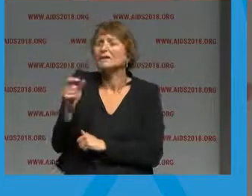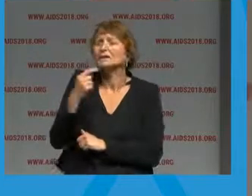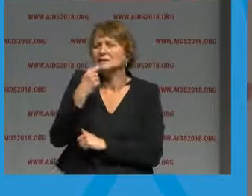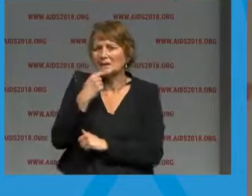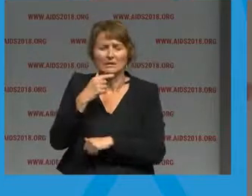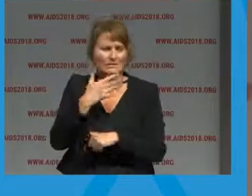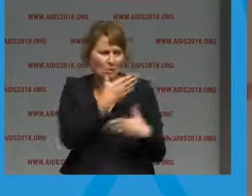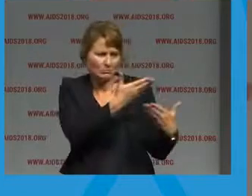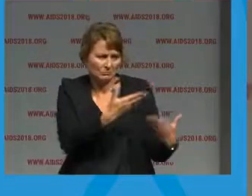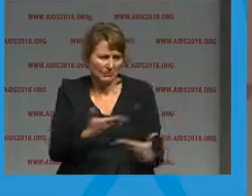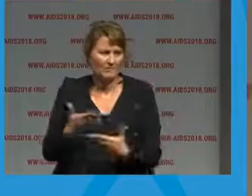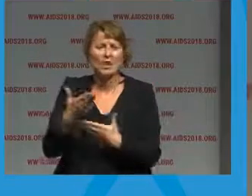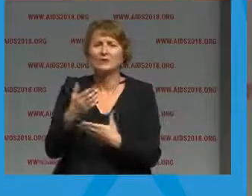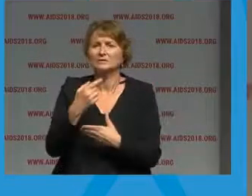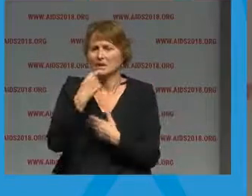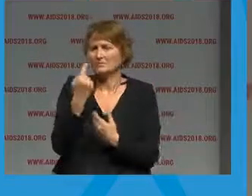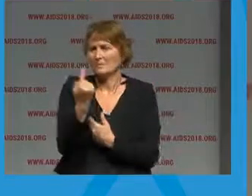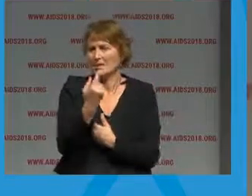time.